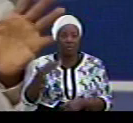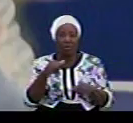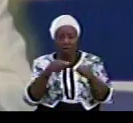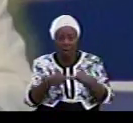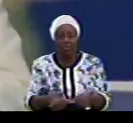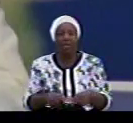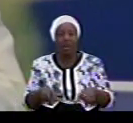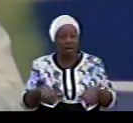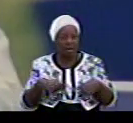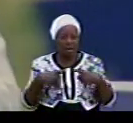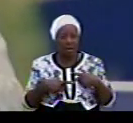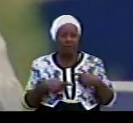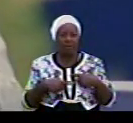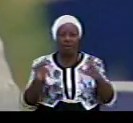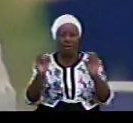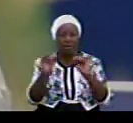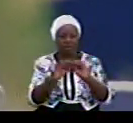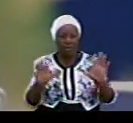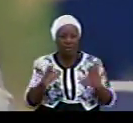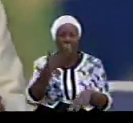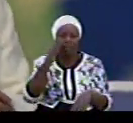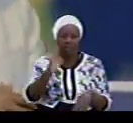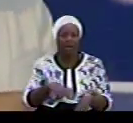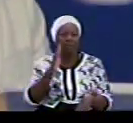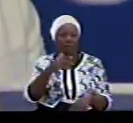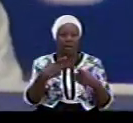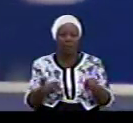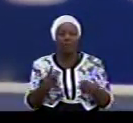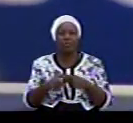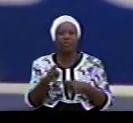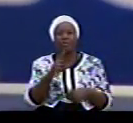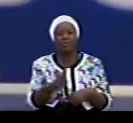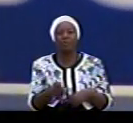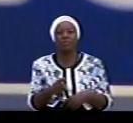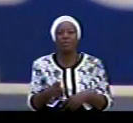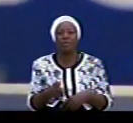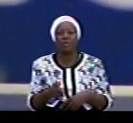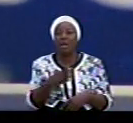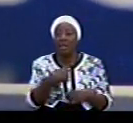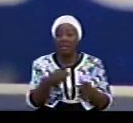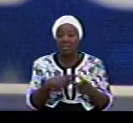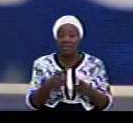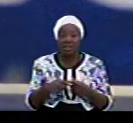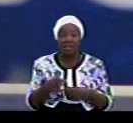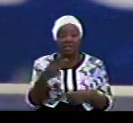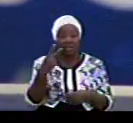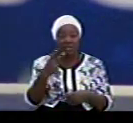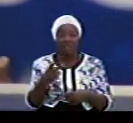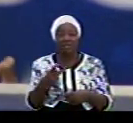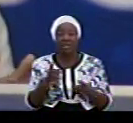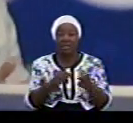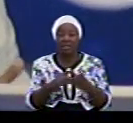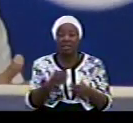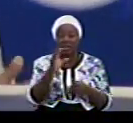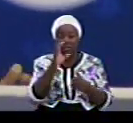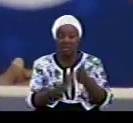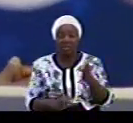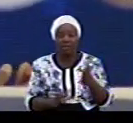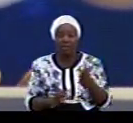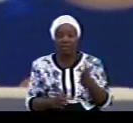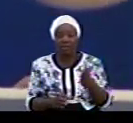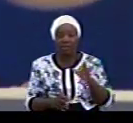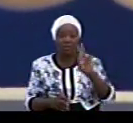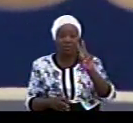alive. Nothing bad will happen to you. And look at what now he said in chapter 27